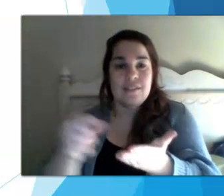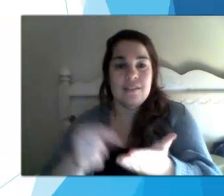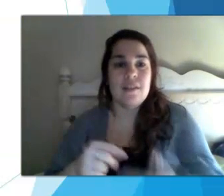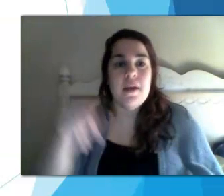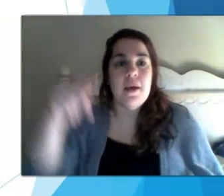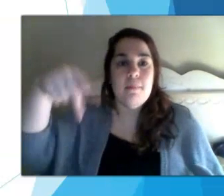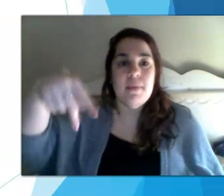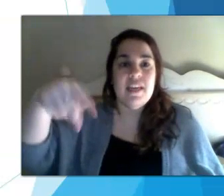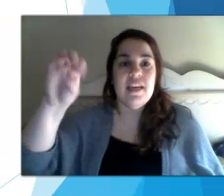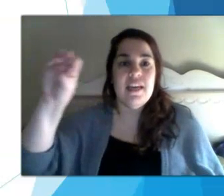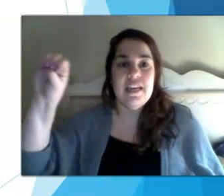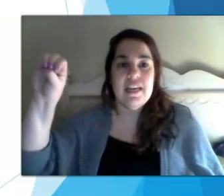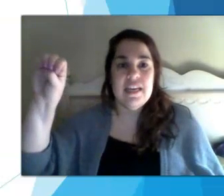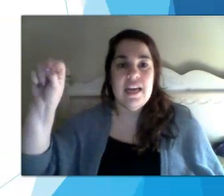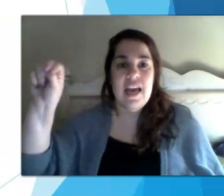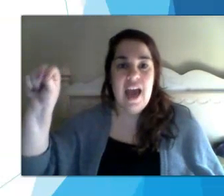Pencil.